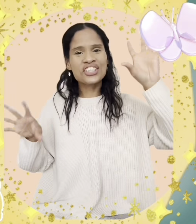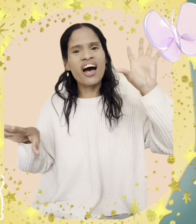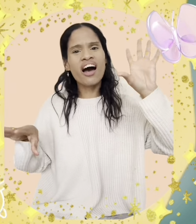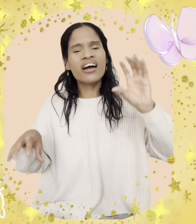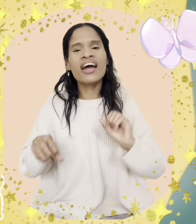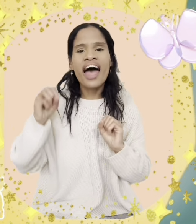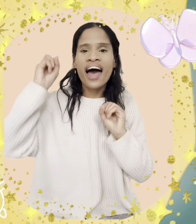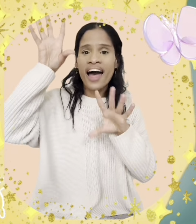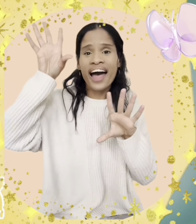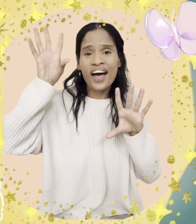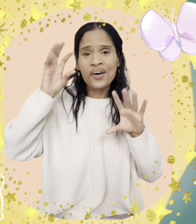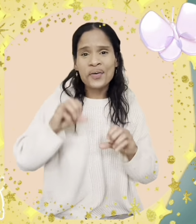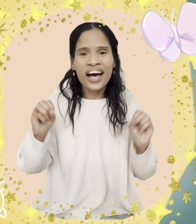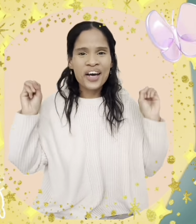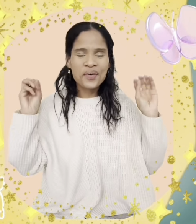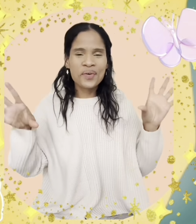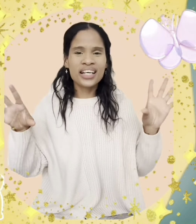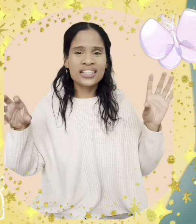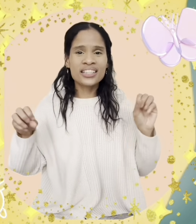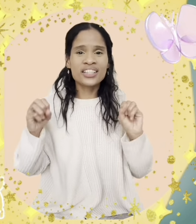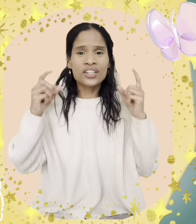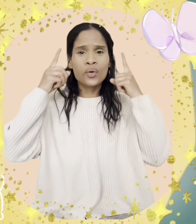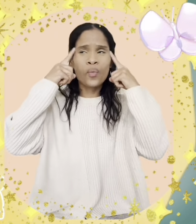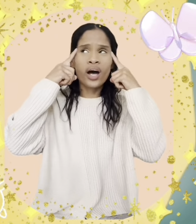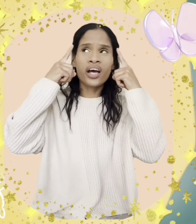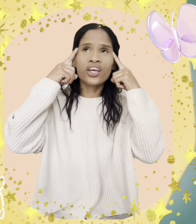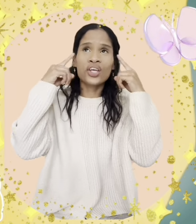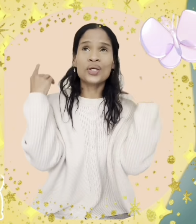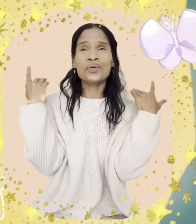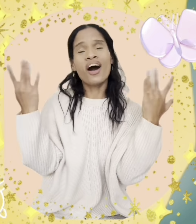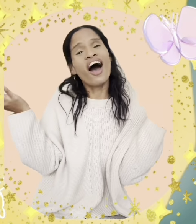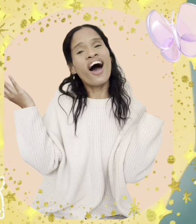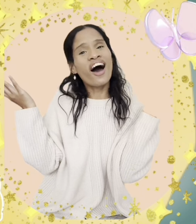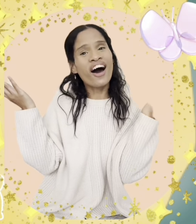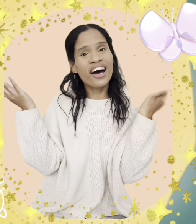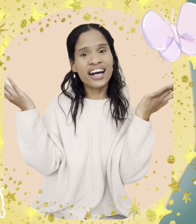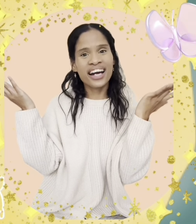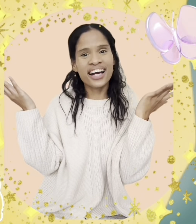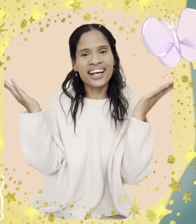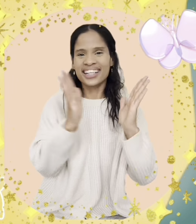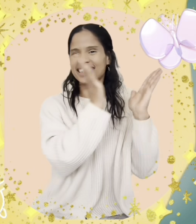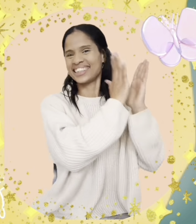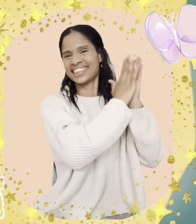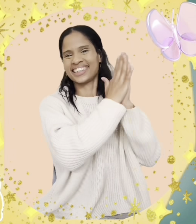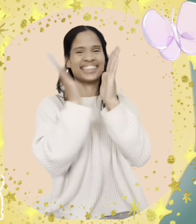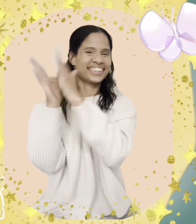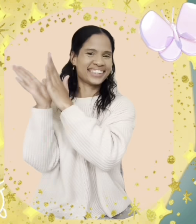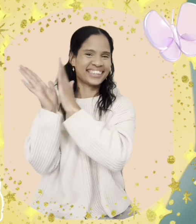little star, how I wonder what you are.